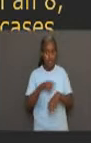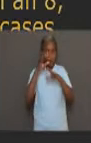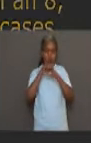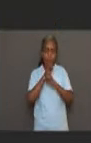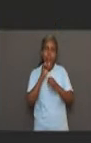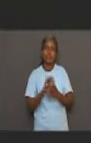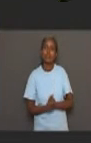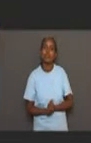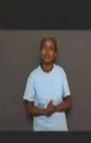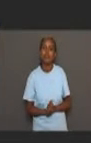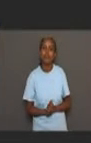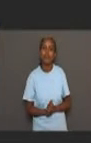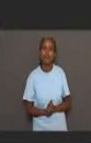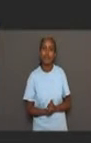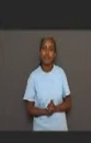Time's up.